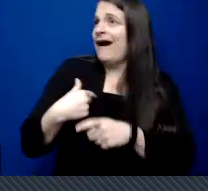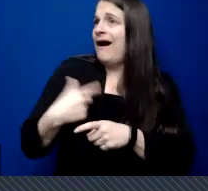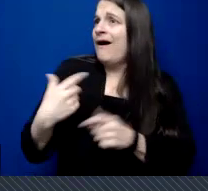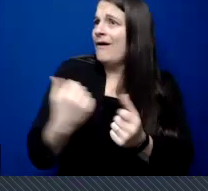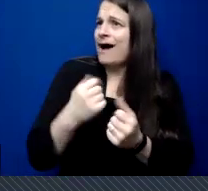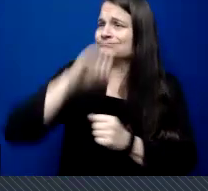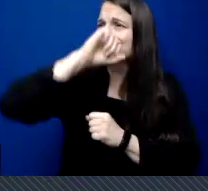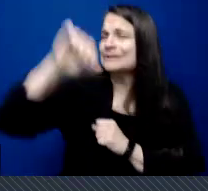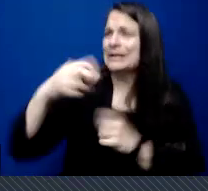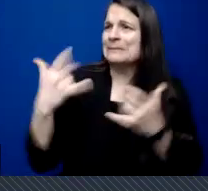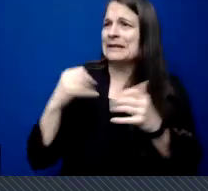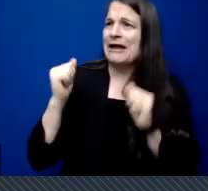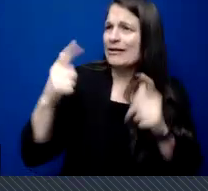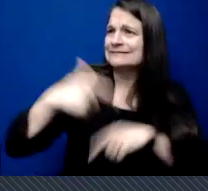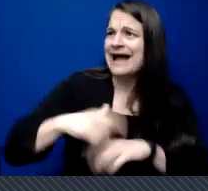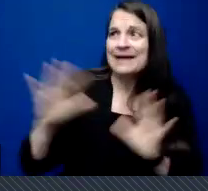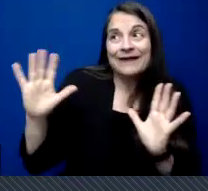and know what I'm doing. Um,